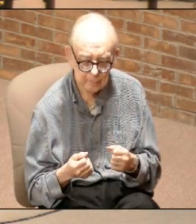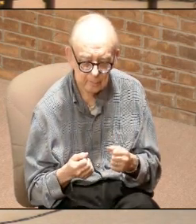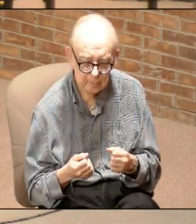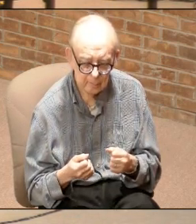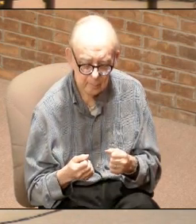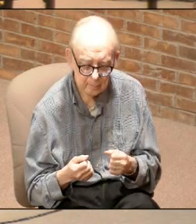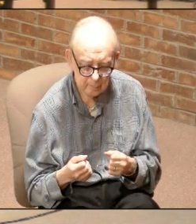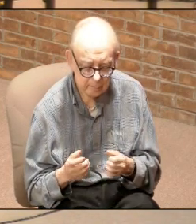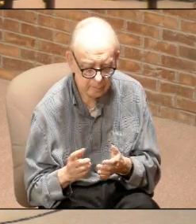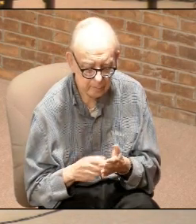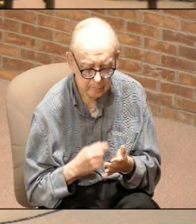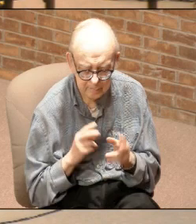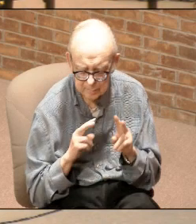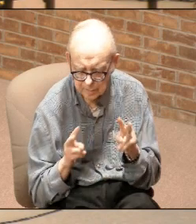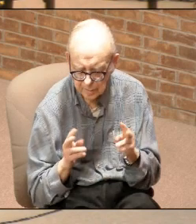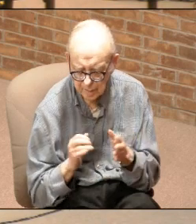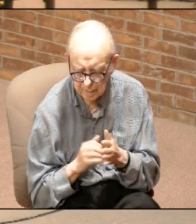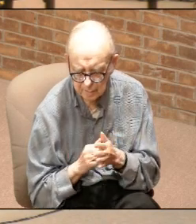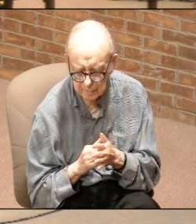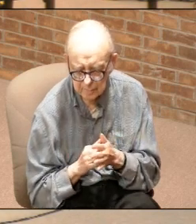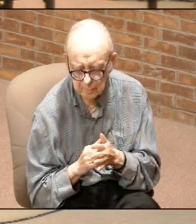and sometimes you look at it